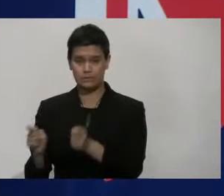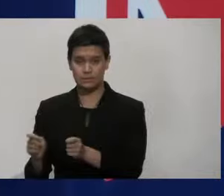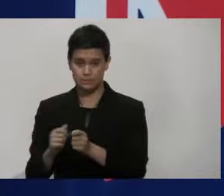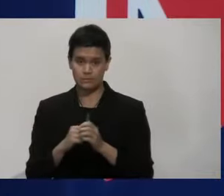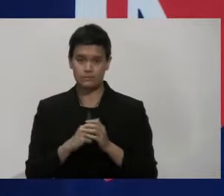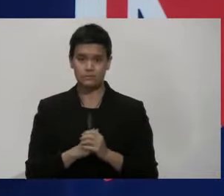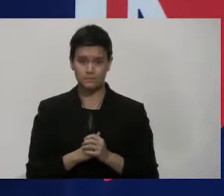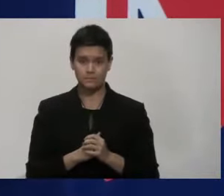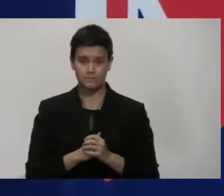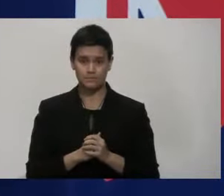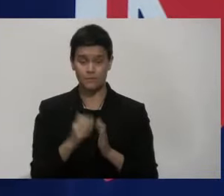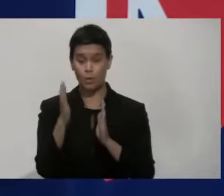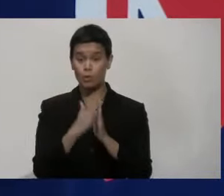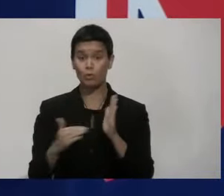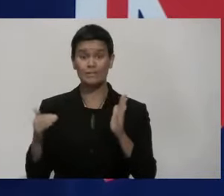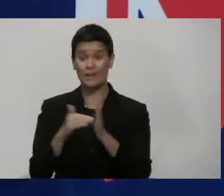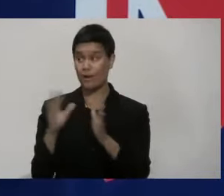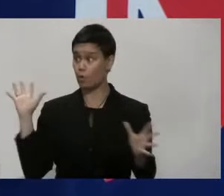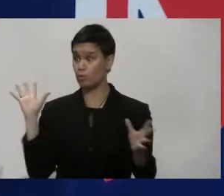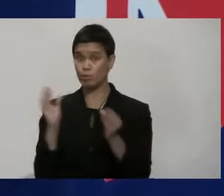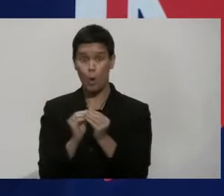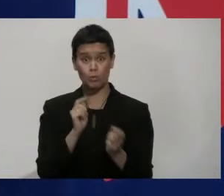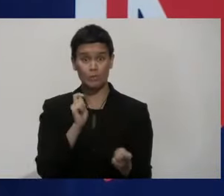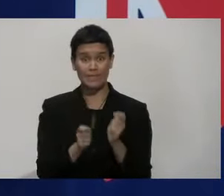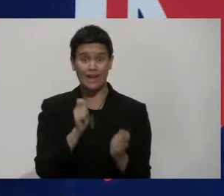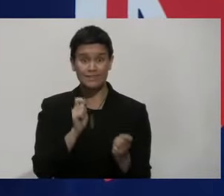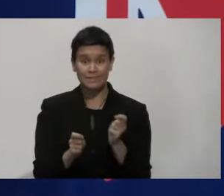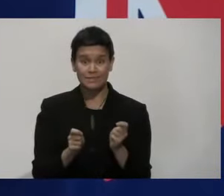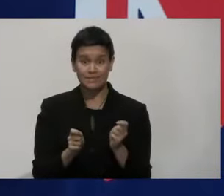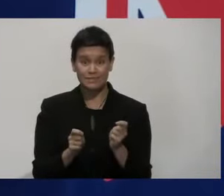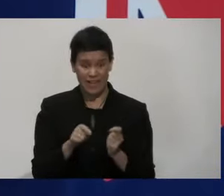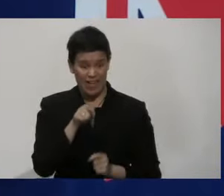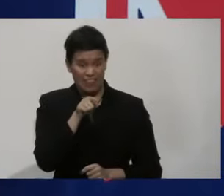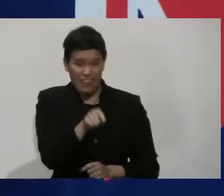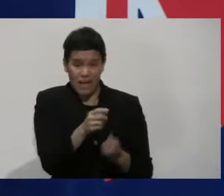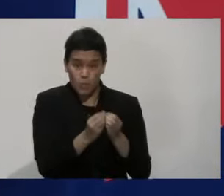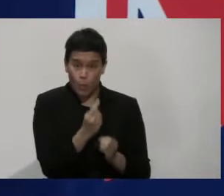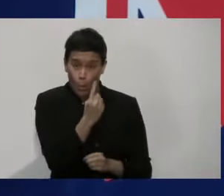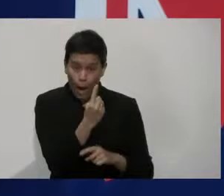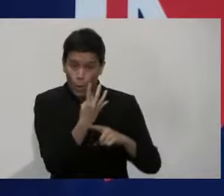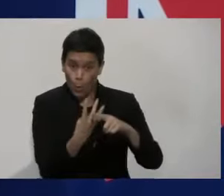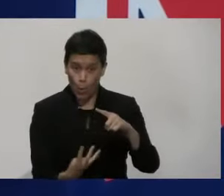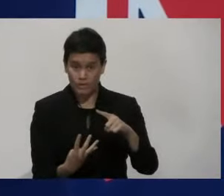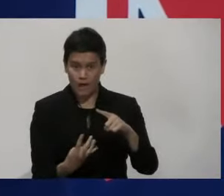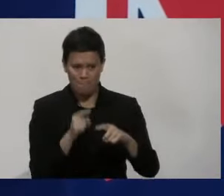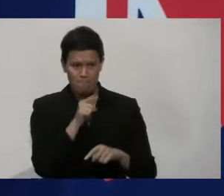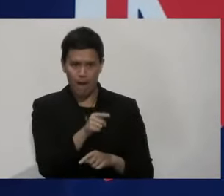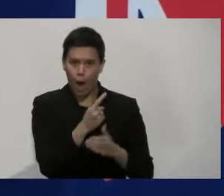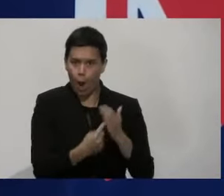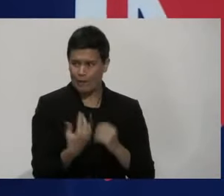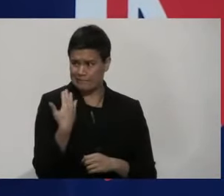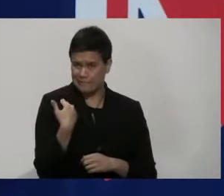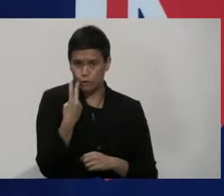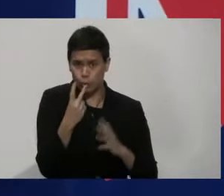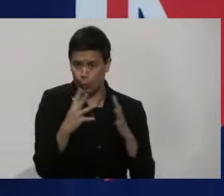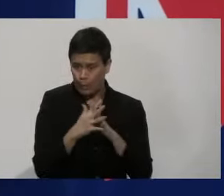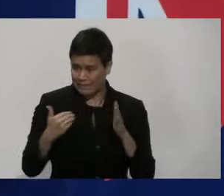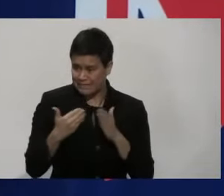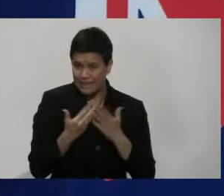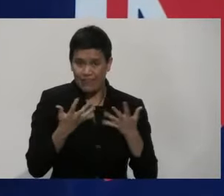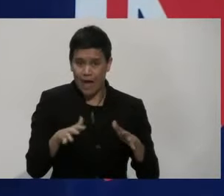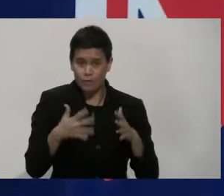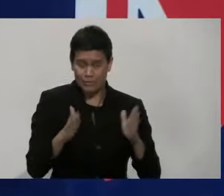the testing New Zealand has done for COVID since the beginning of the year in just the last 13 days. On